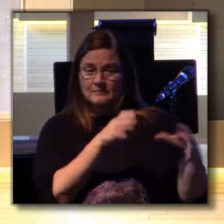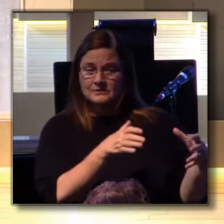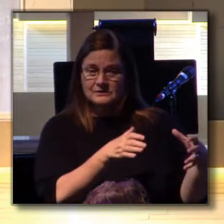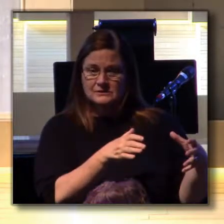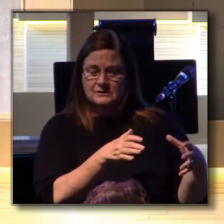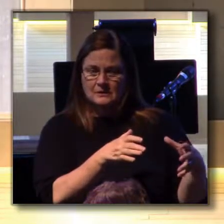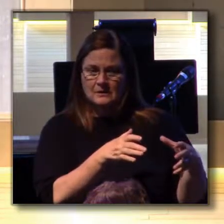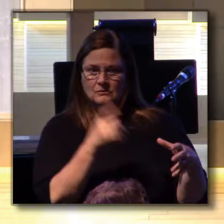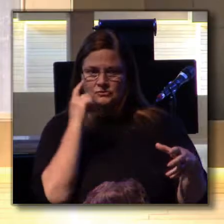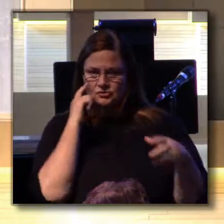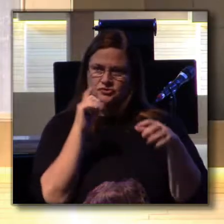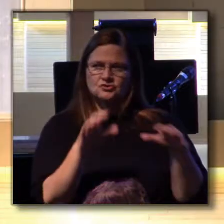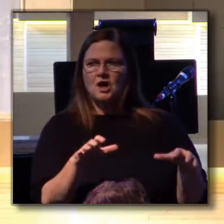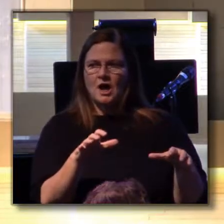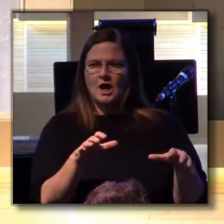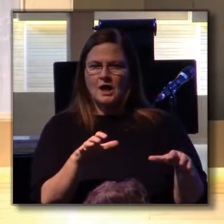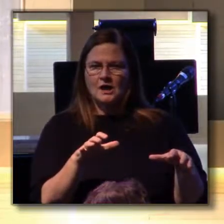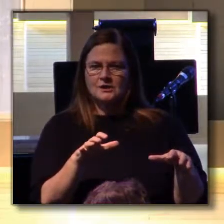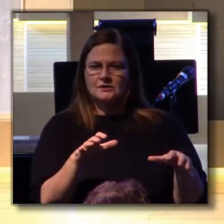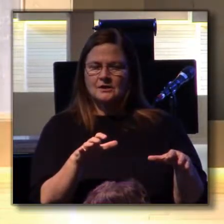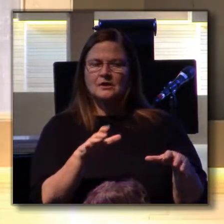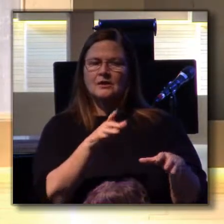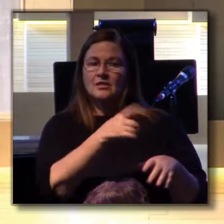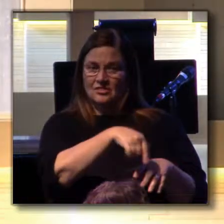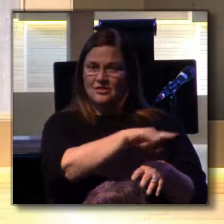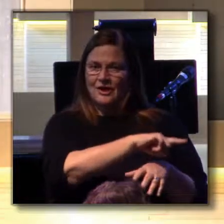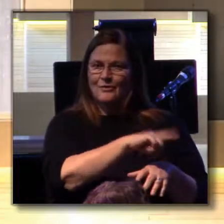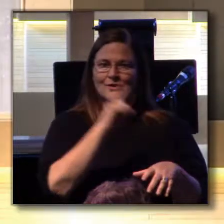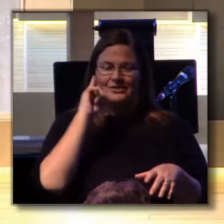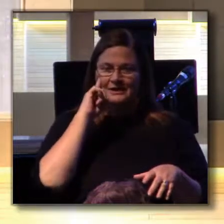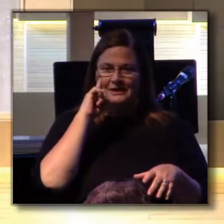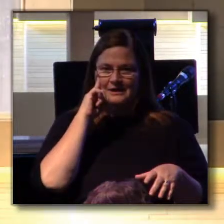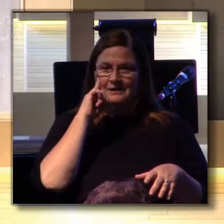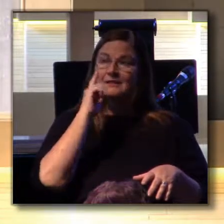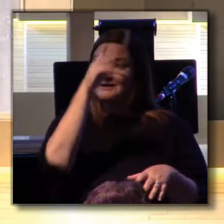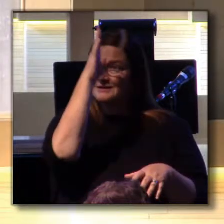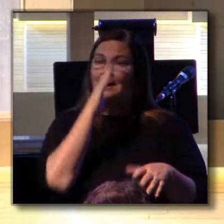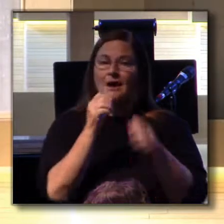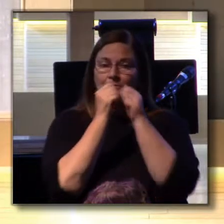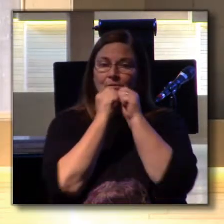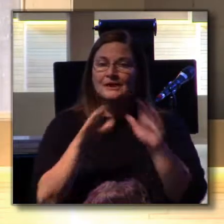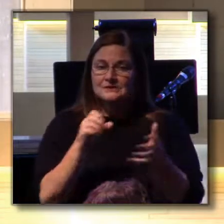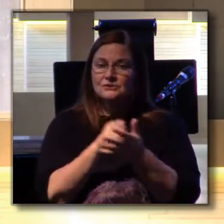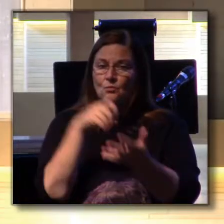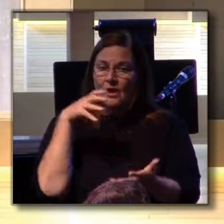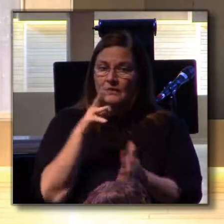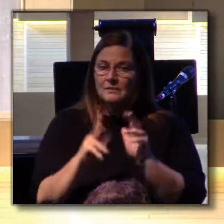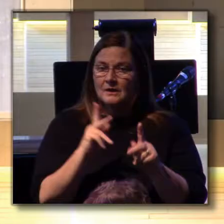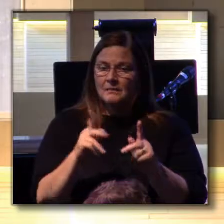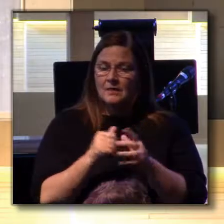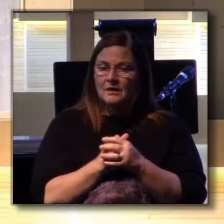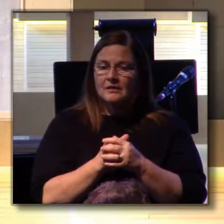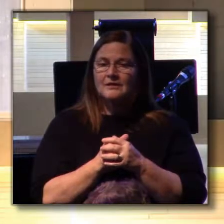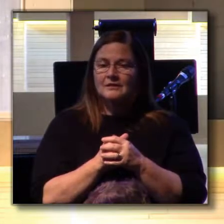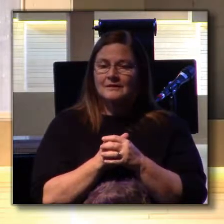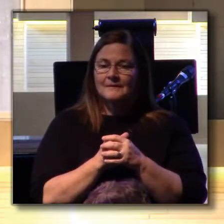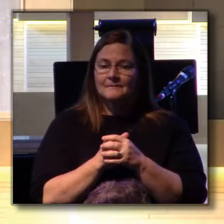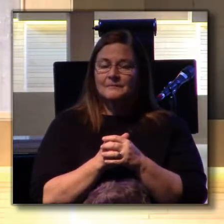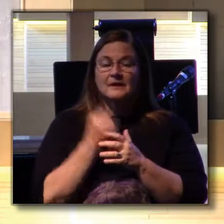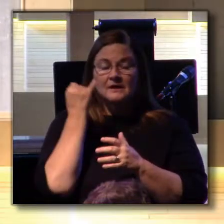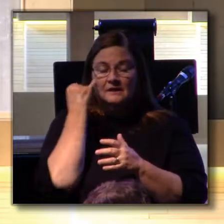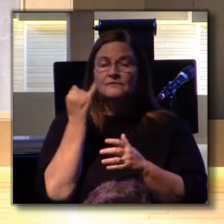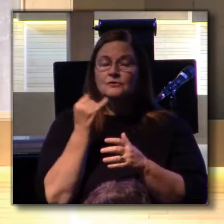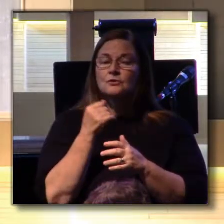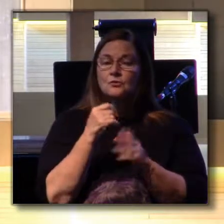their thinking, it was the wealthy that God had blessed. Because if you read through Deuteronomy, you read through the Torah, it